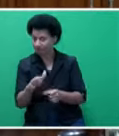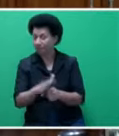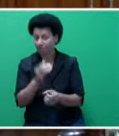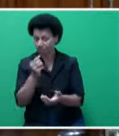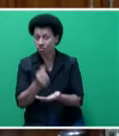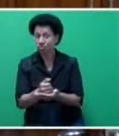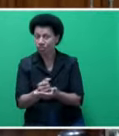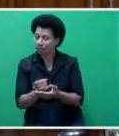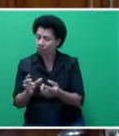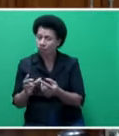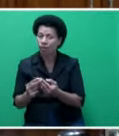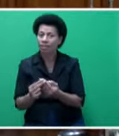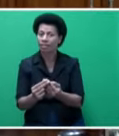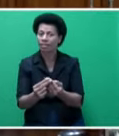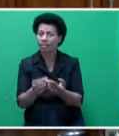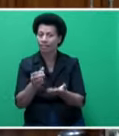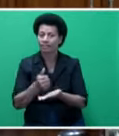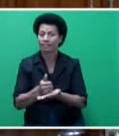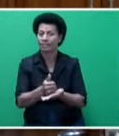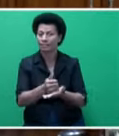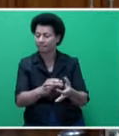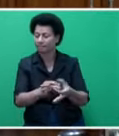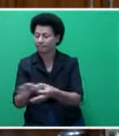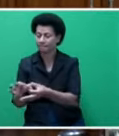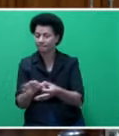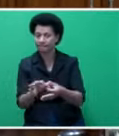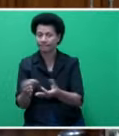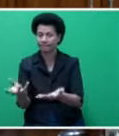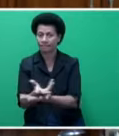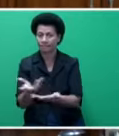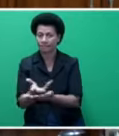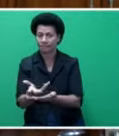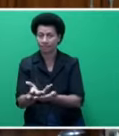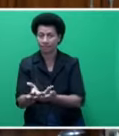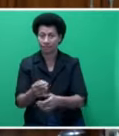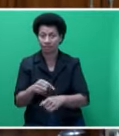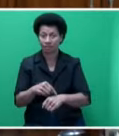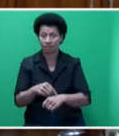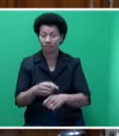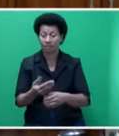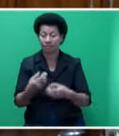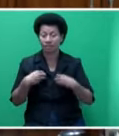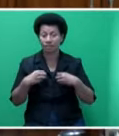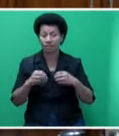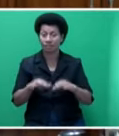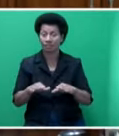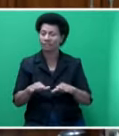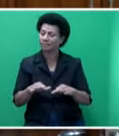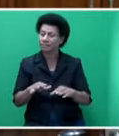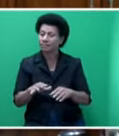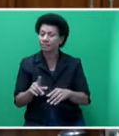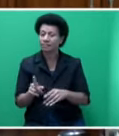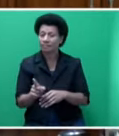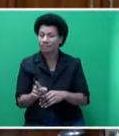they tag along with them and assist them. Because of course, in this point in time, it would be completely I think,